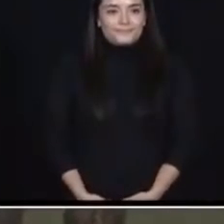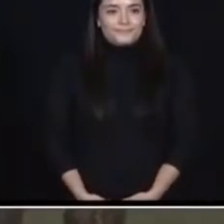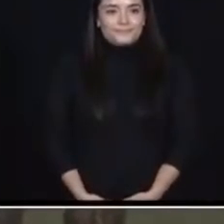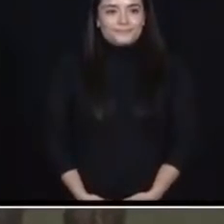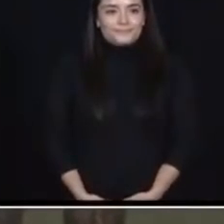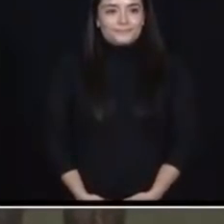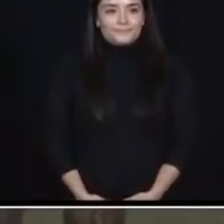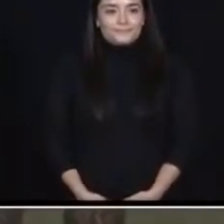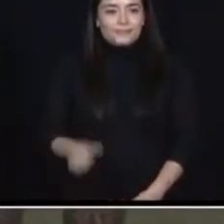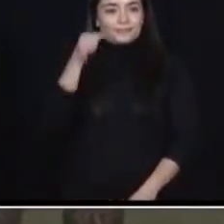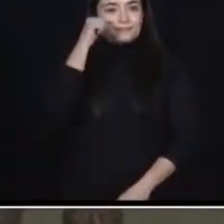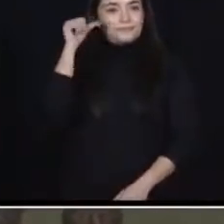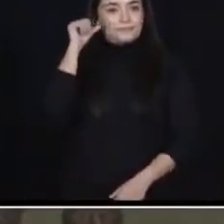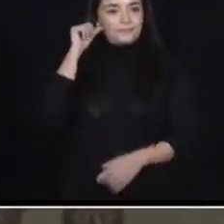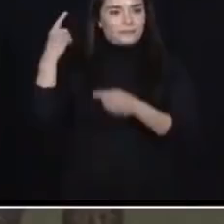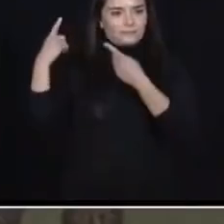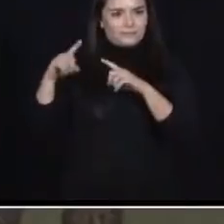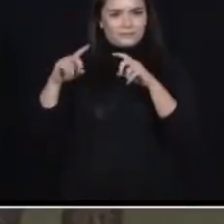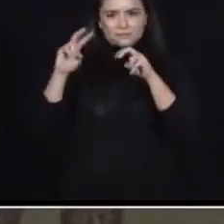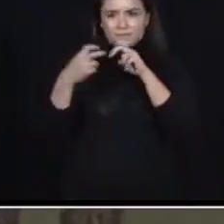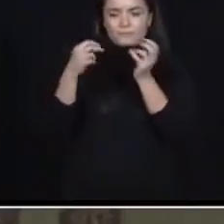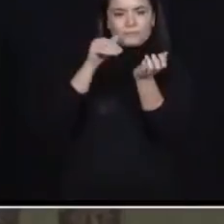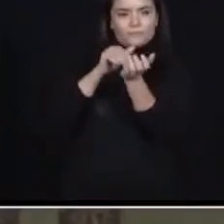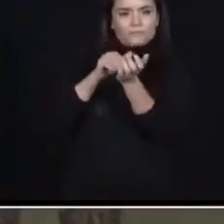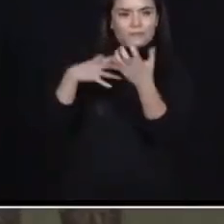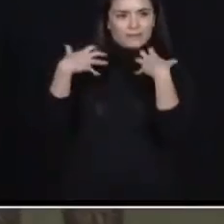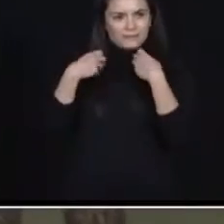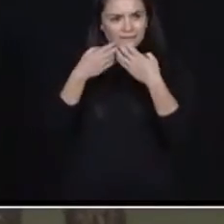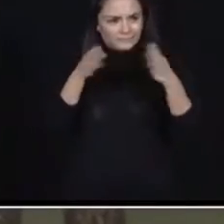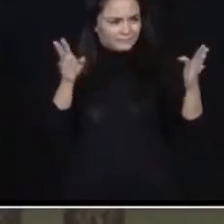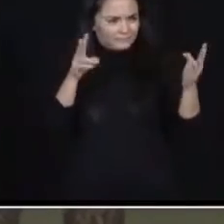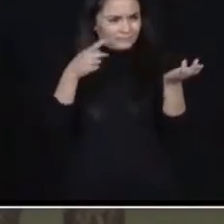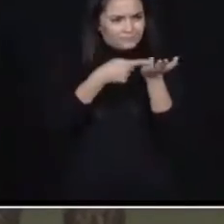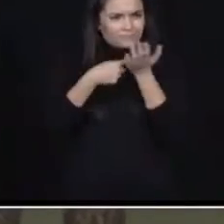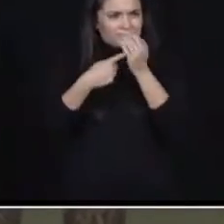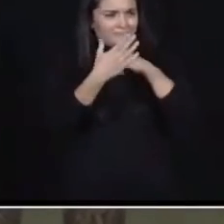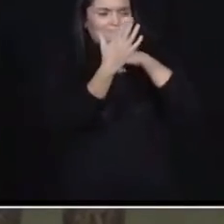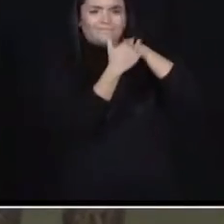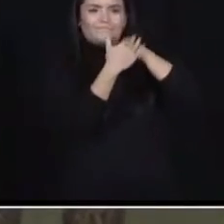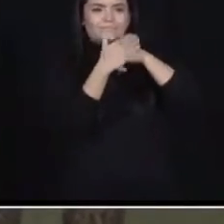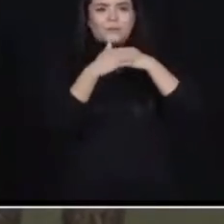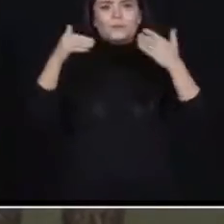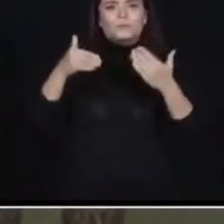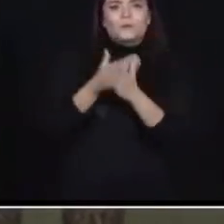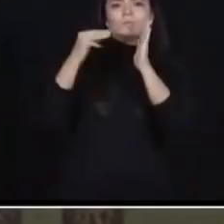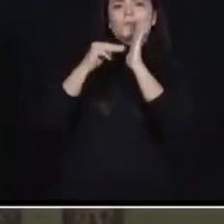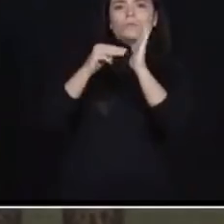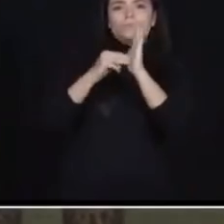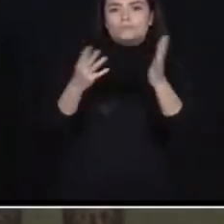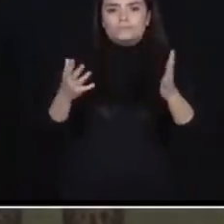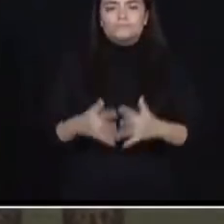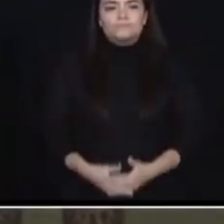Yesterday, our top doctors and health experts provided us with an updated modeling. And what we saw